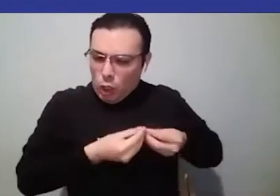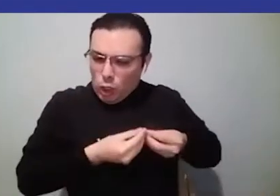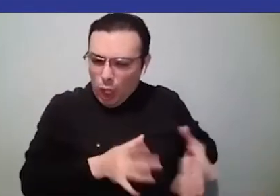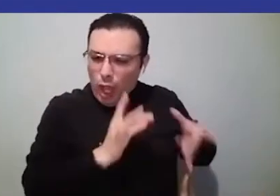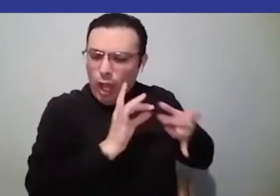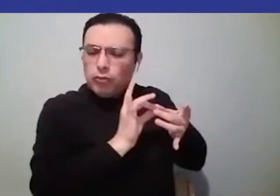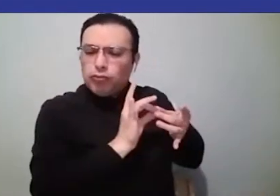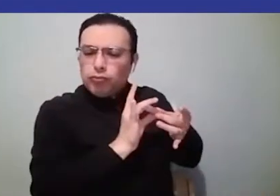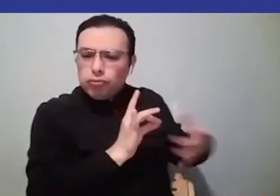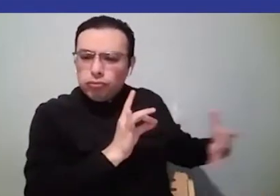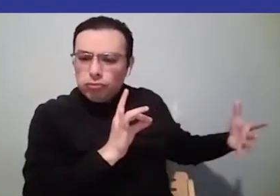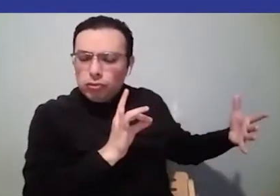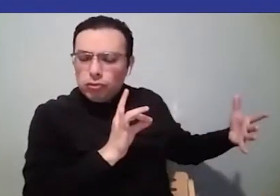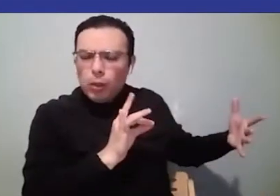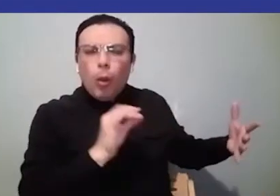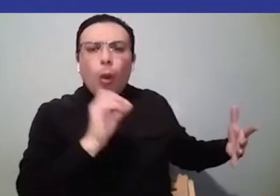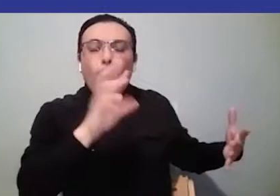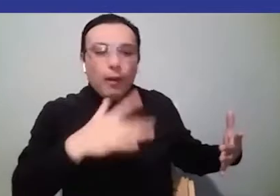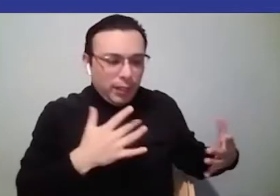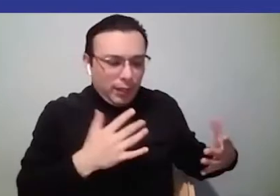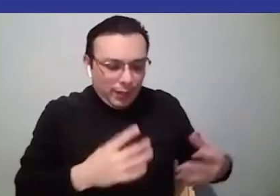archival spaces.